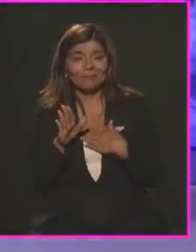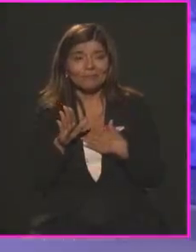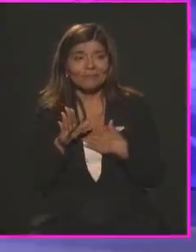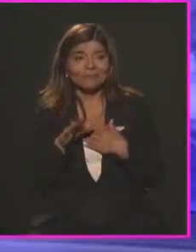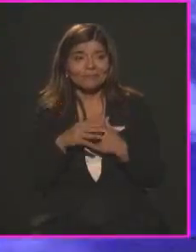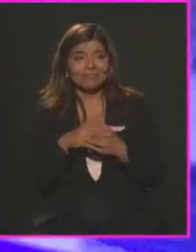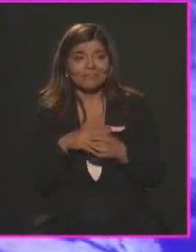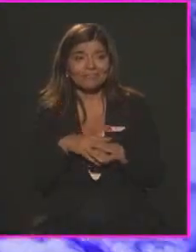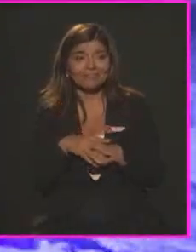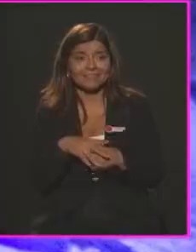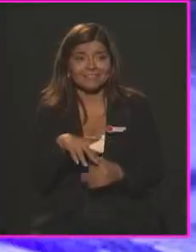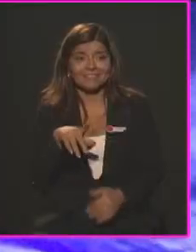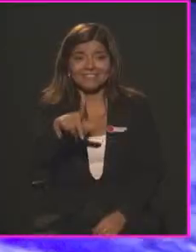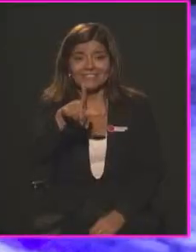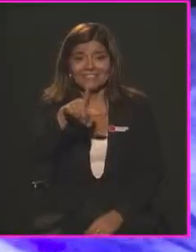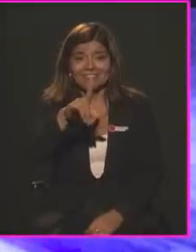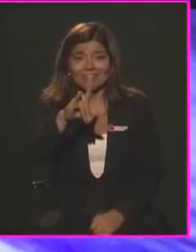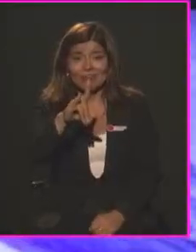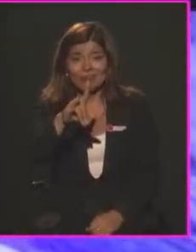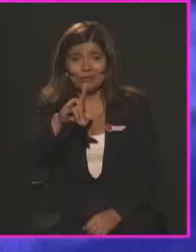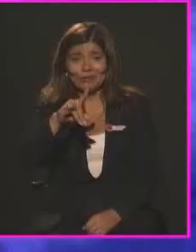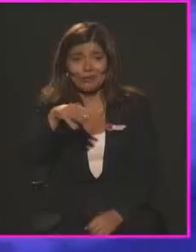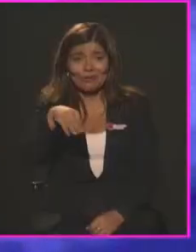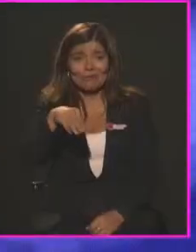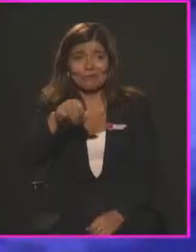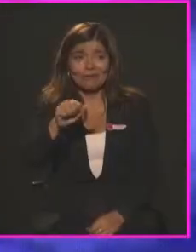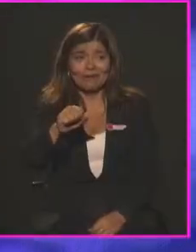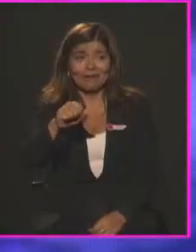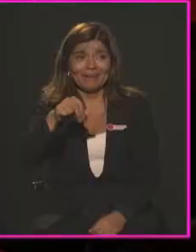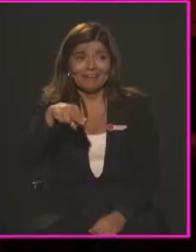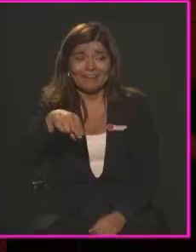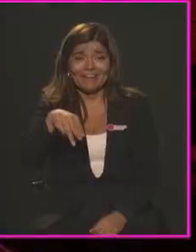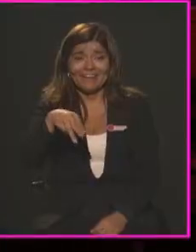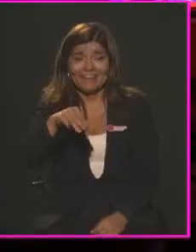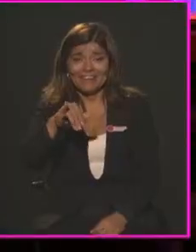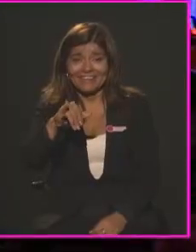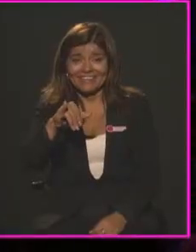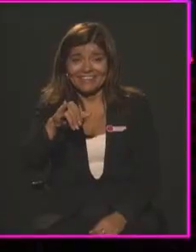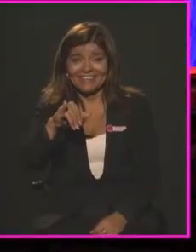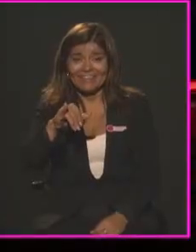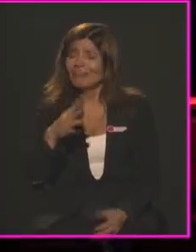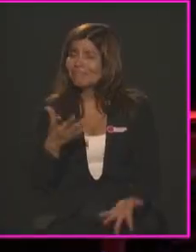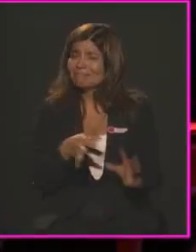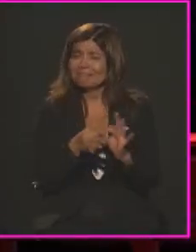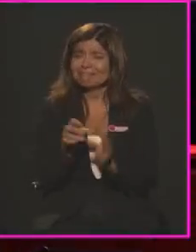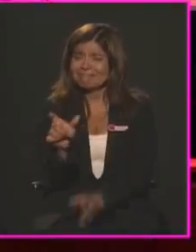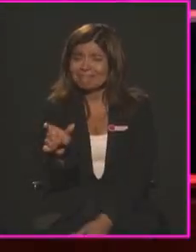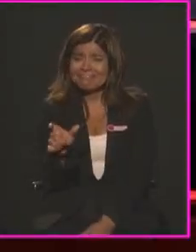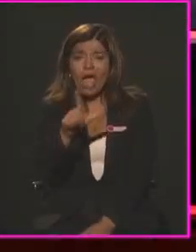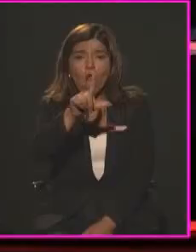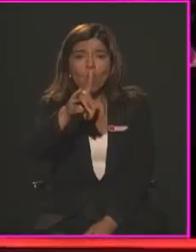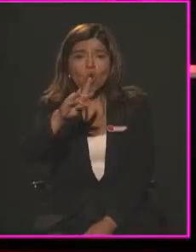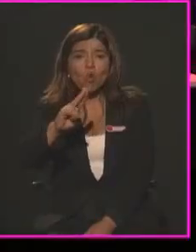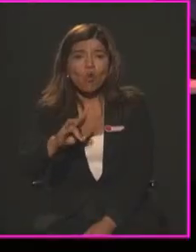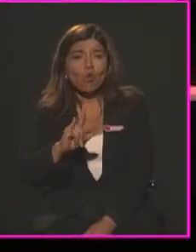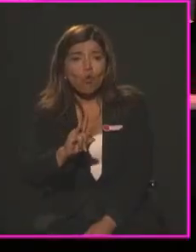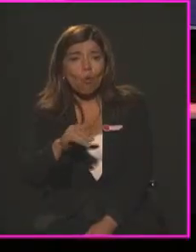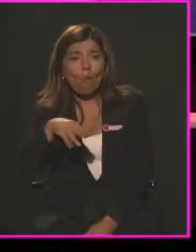of you have heard of lumami? All right. So I have learned, in case you haven't,